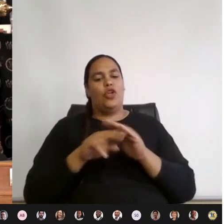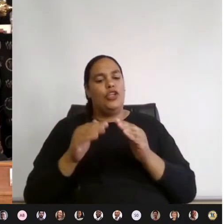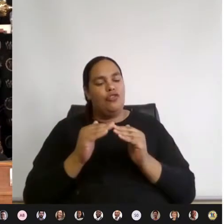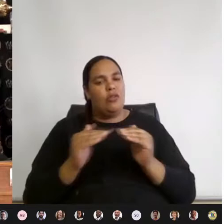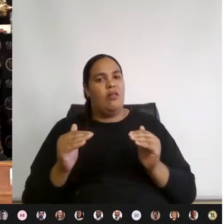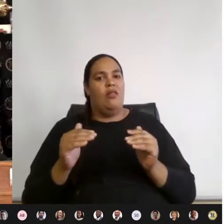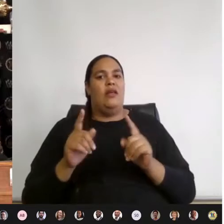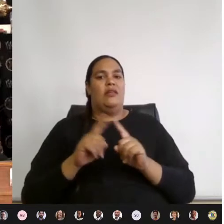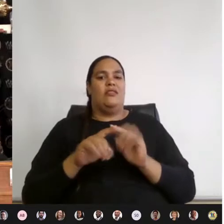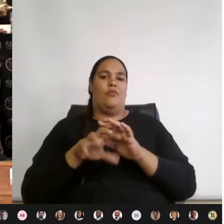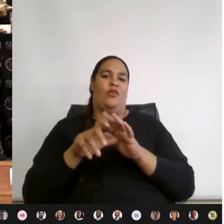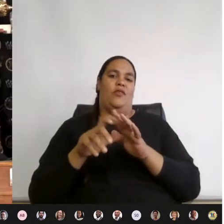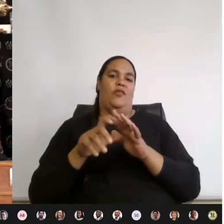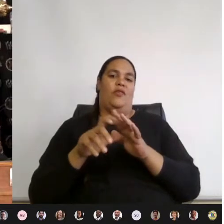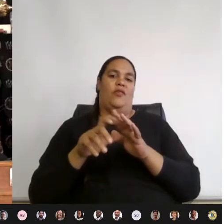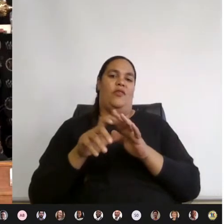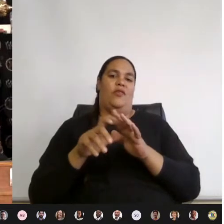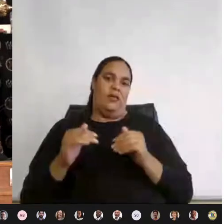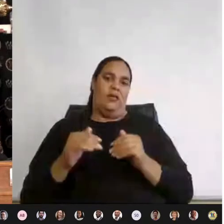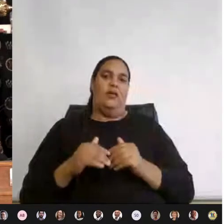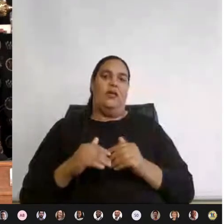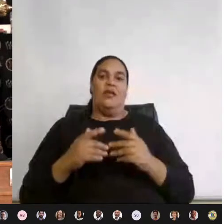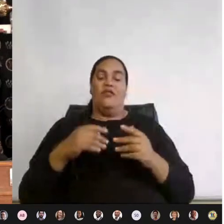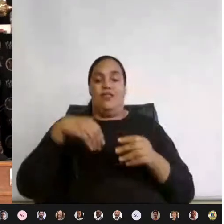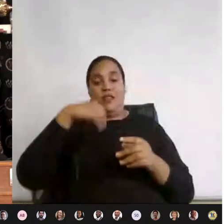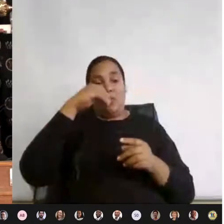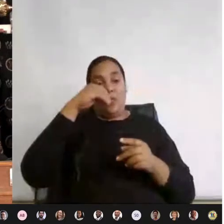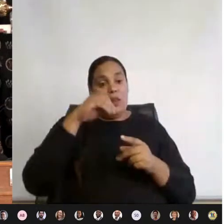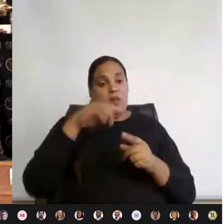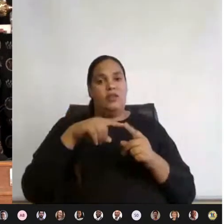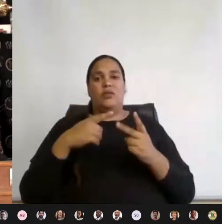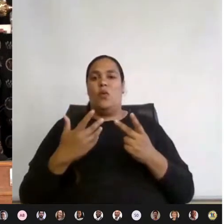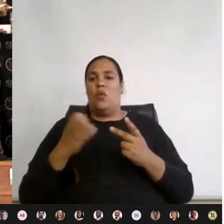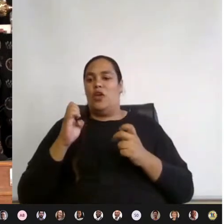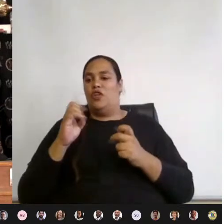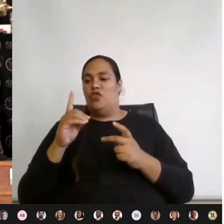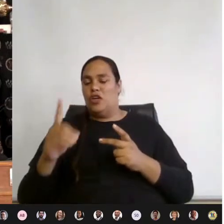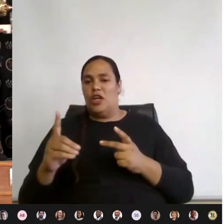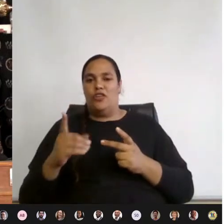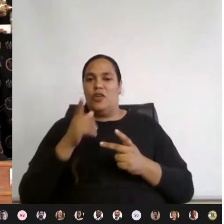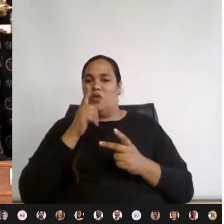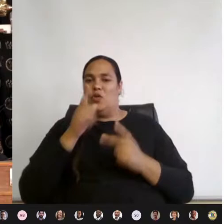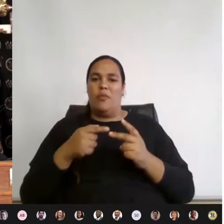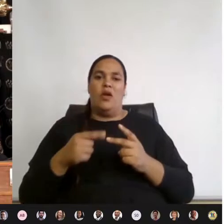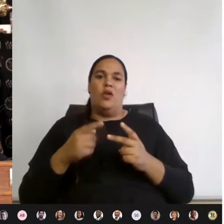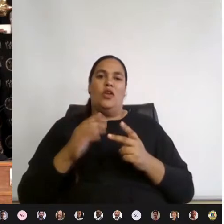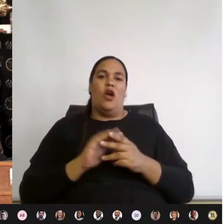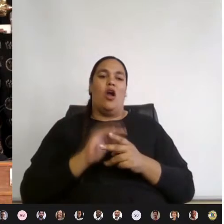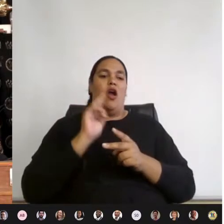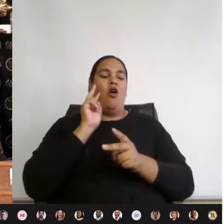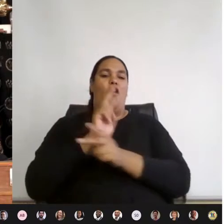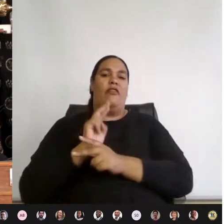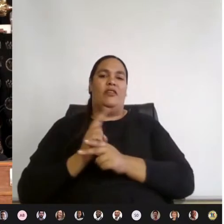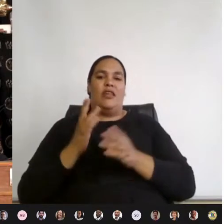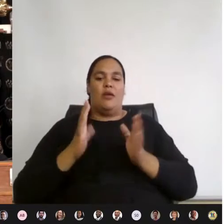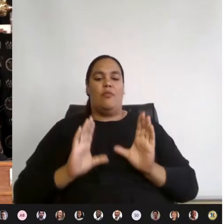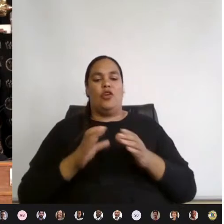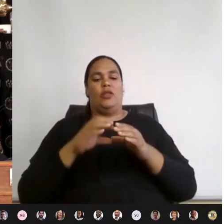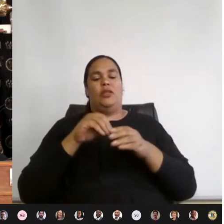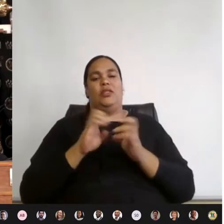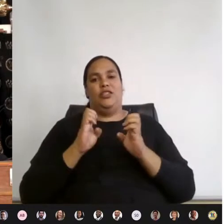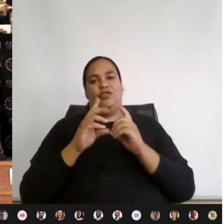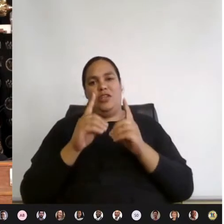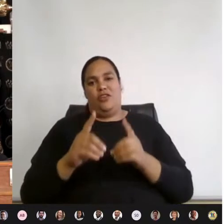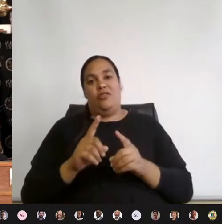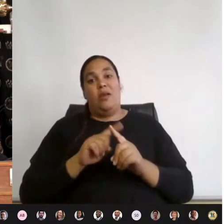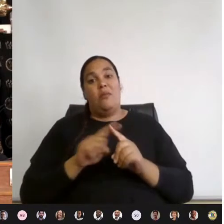at a provincial level. Whether it's policing, whether it's education, as I spoke about in our oversight bodies in education. And